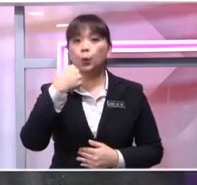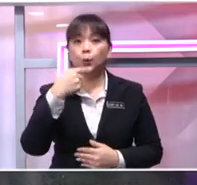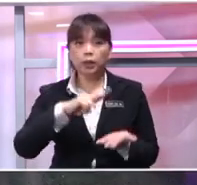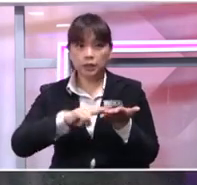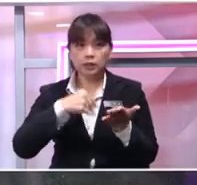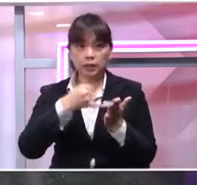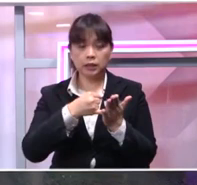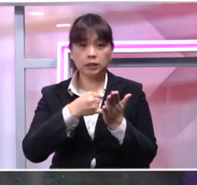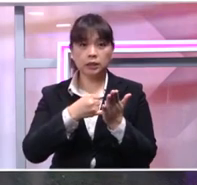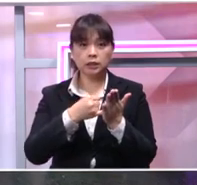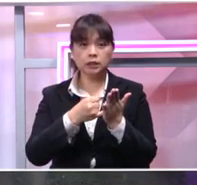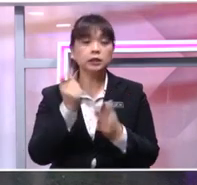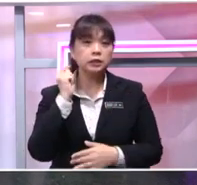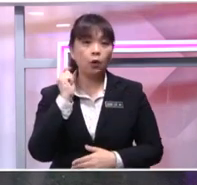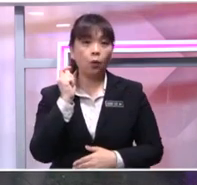Anaf, is it?